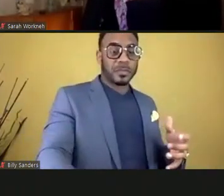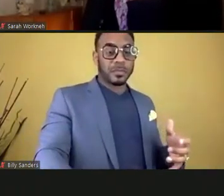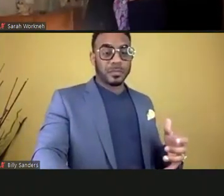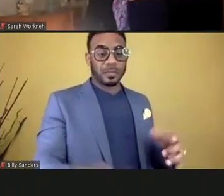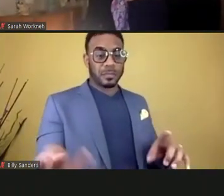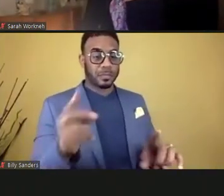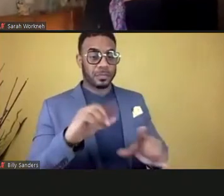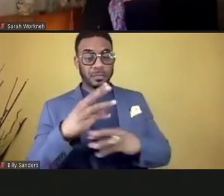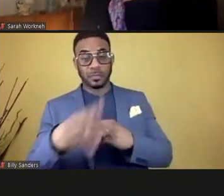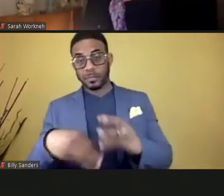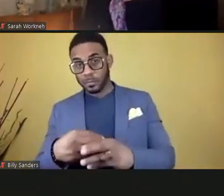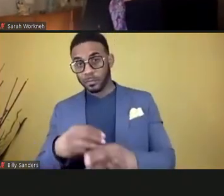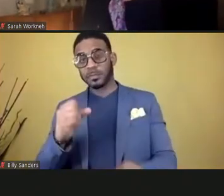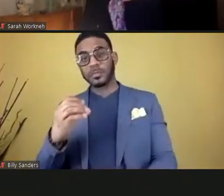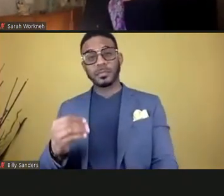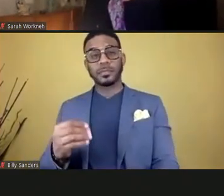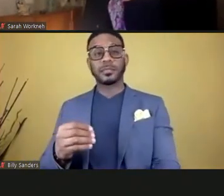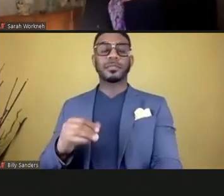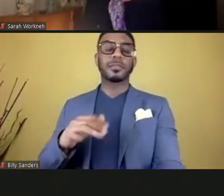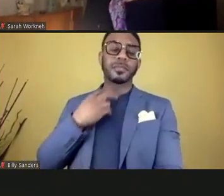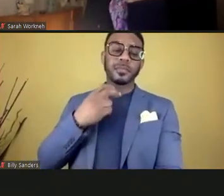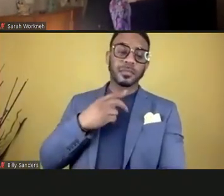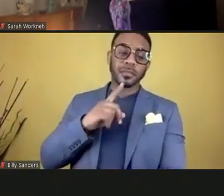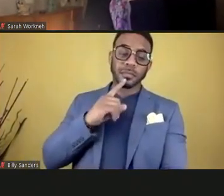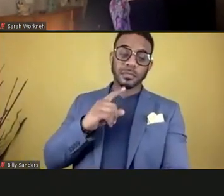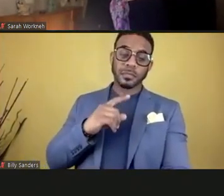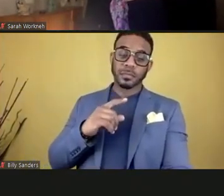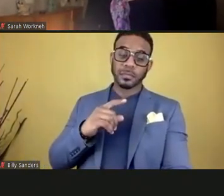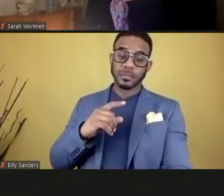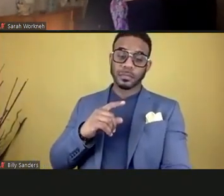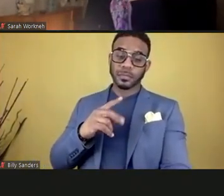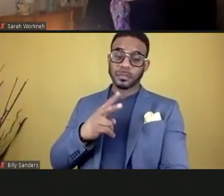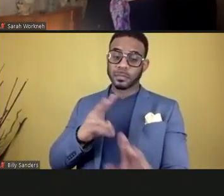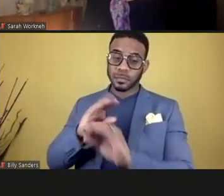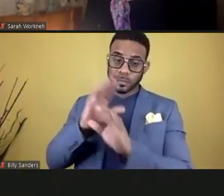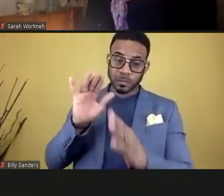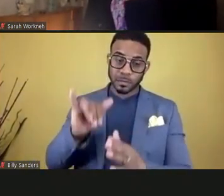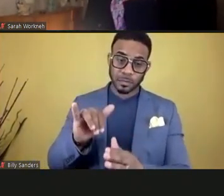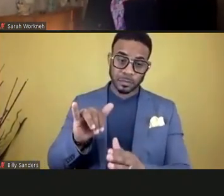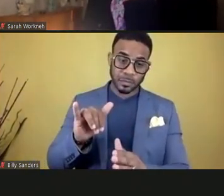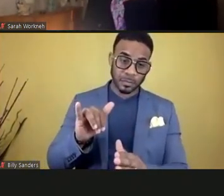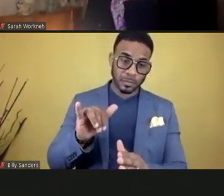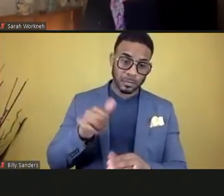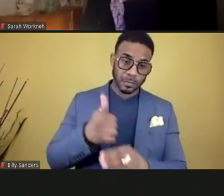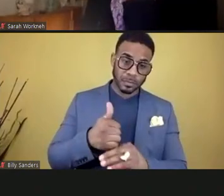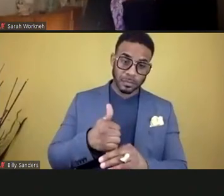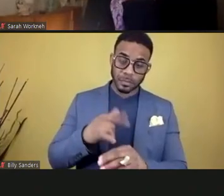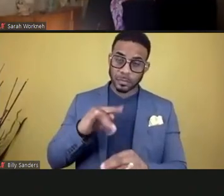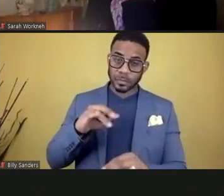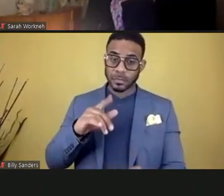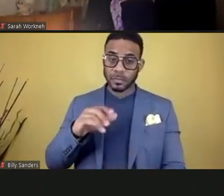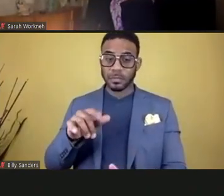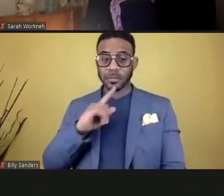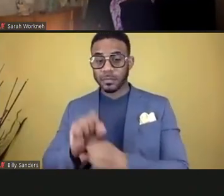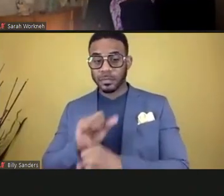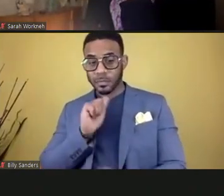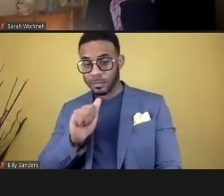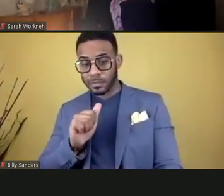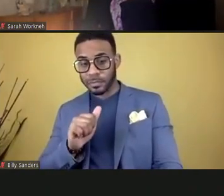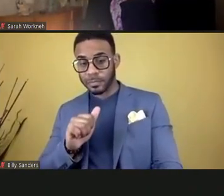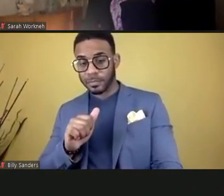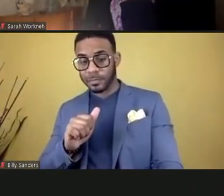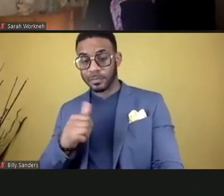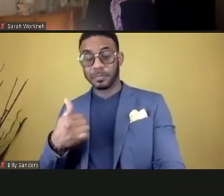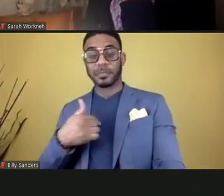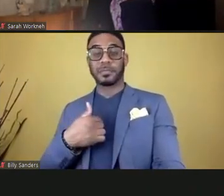world. And their voice is, I mean, it's very clear. The aesthetic of the catalog is definitely not, you know, what I